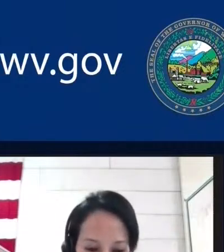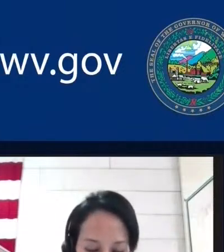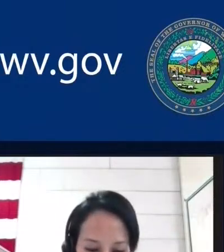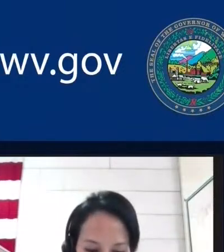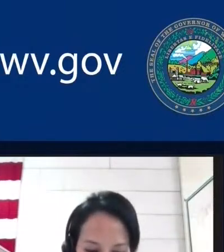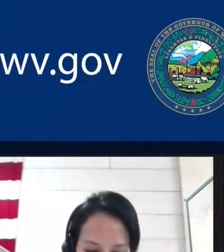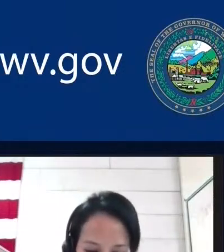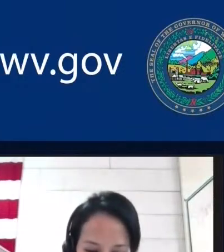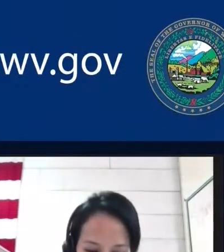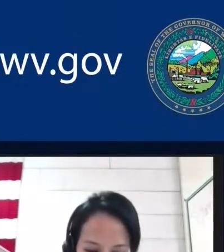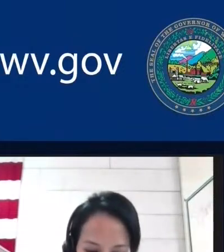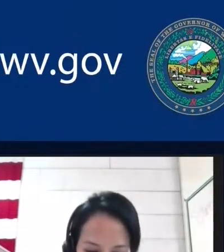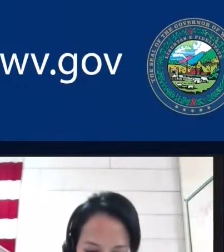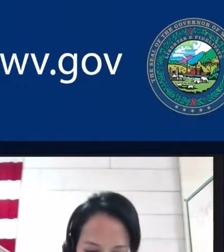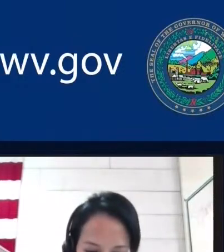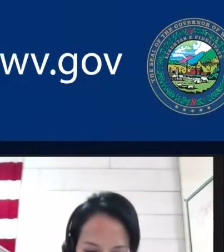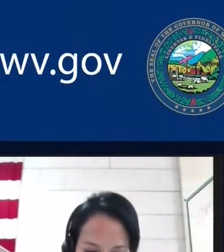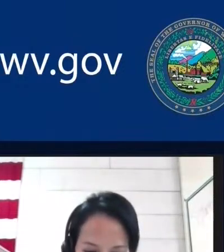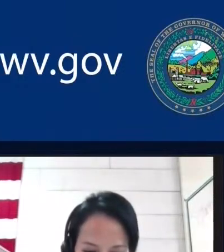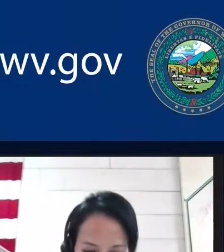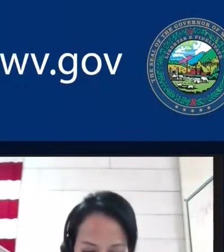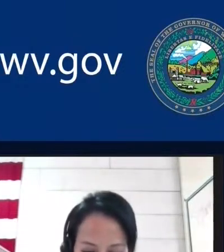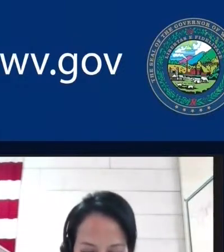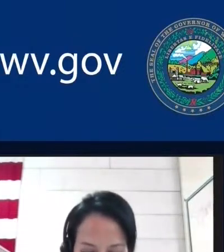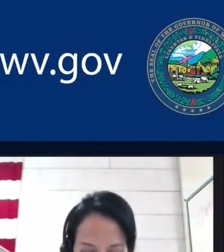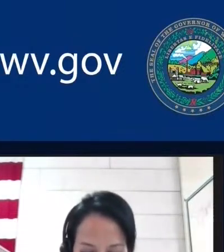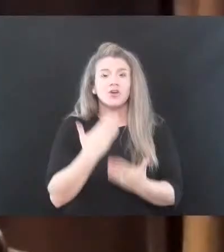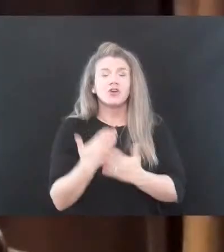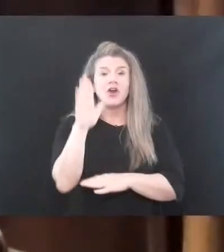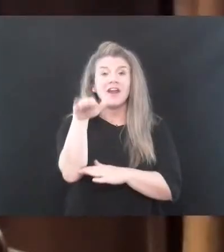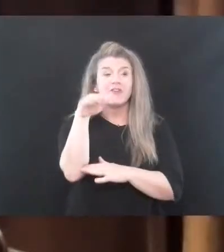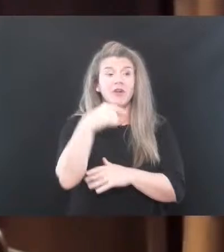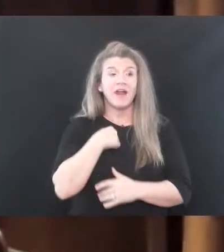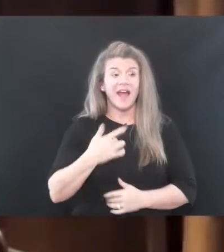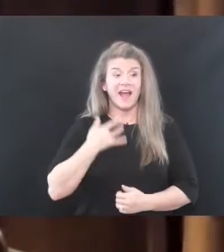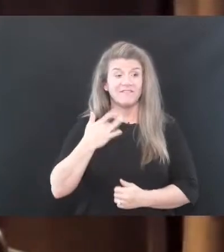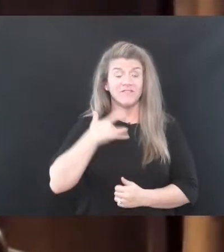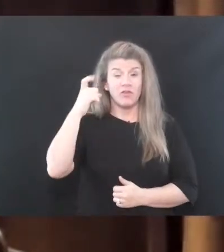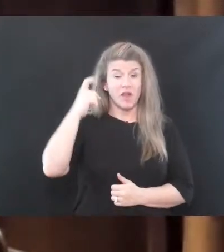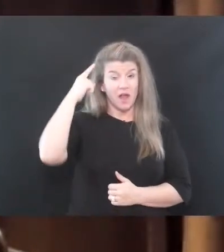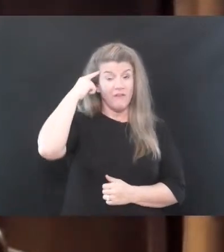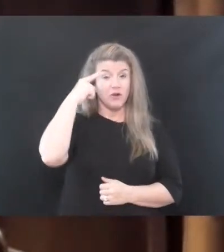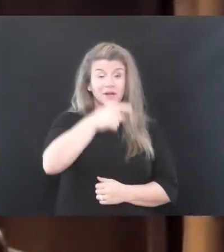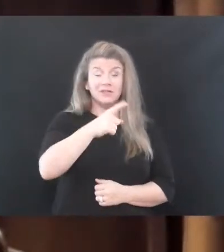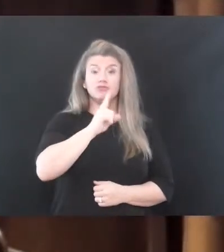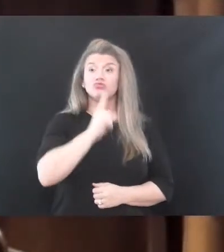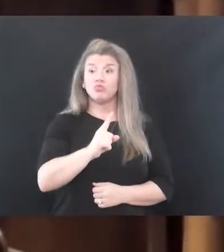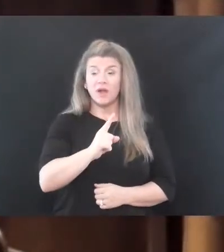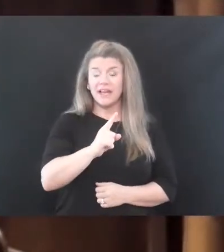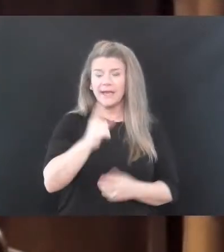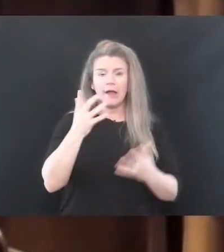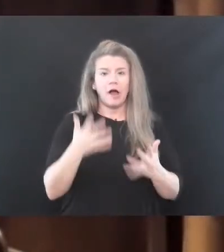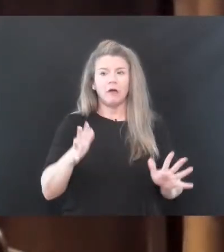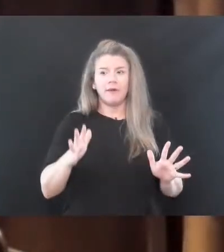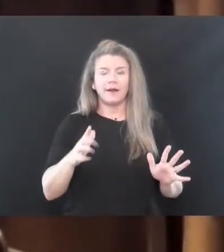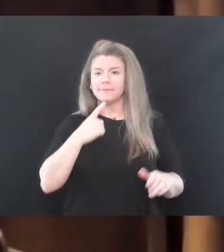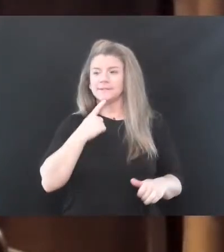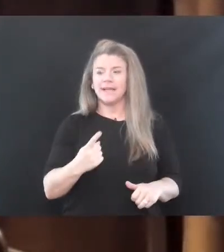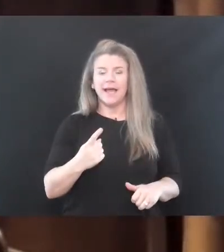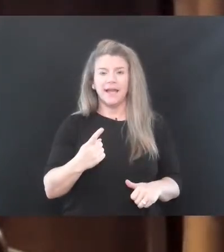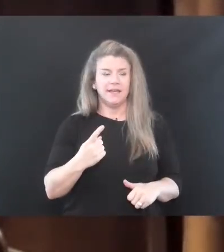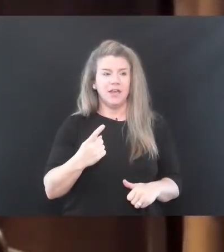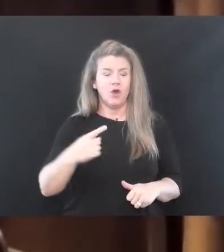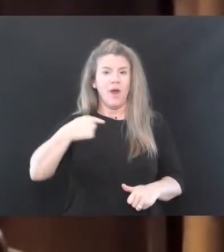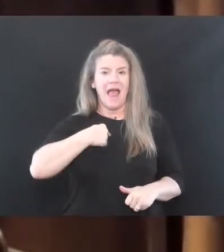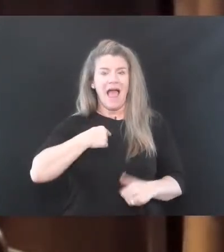czar. Well, good afternoon. And I think the governor has really said what I would want